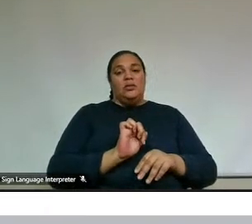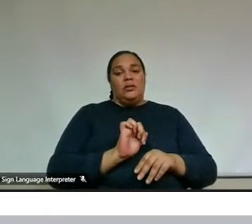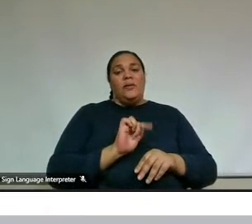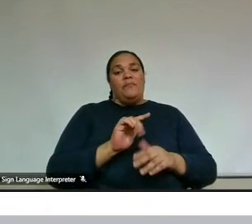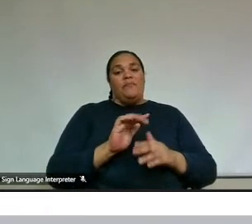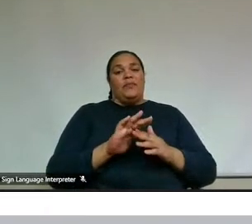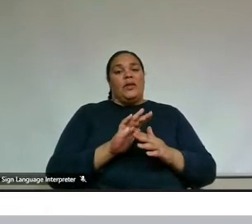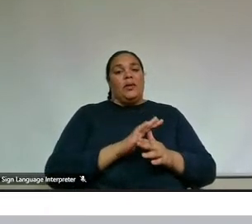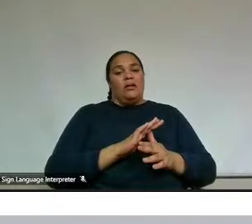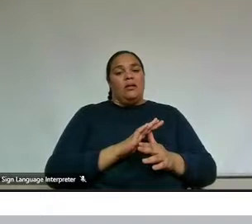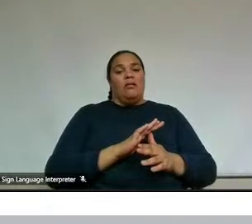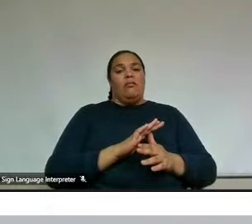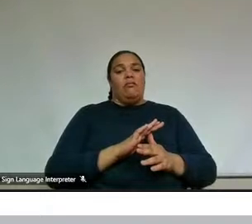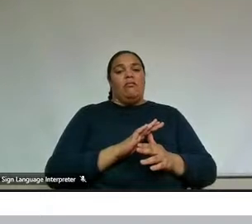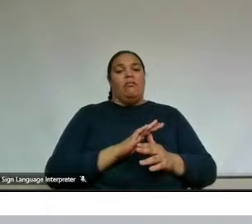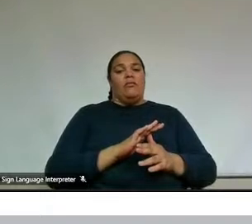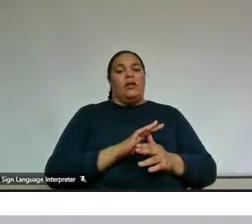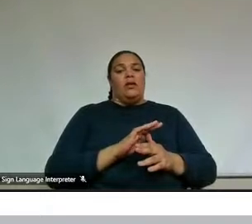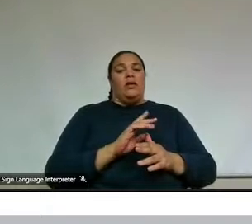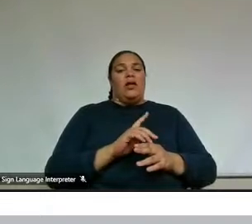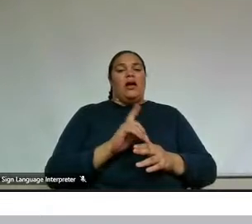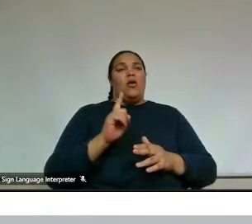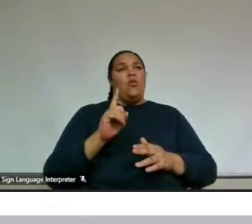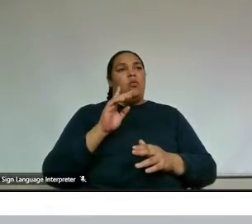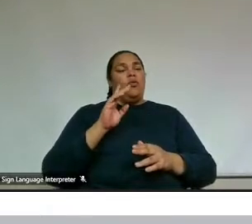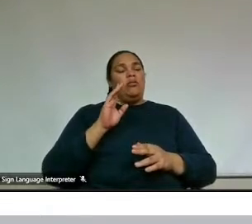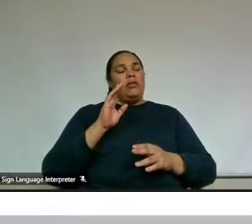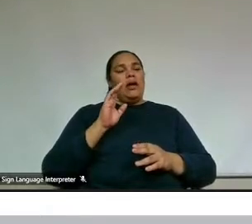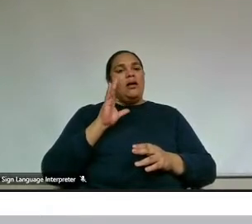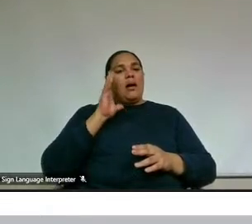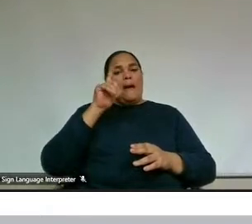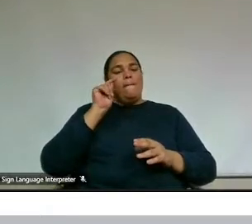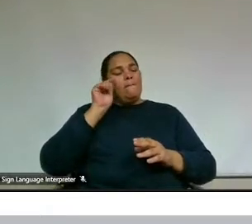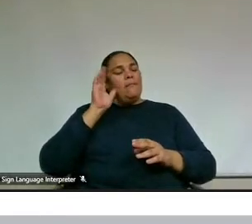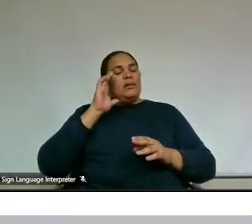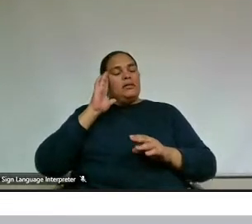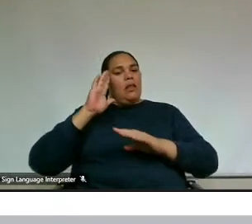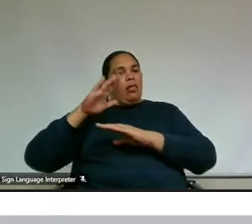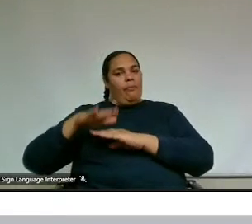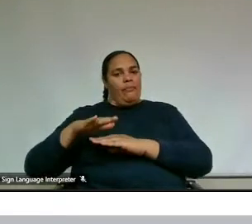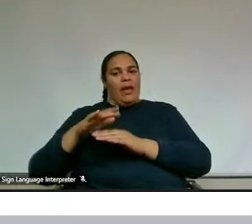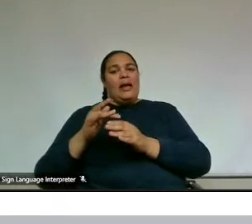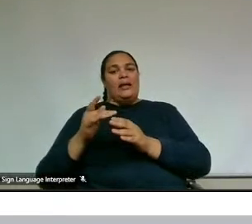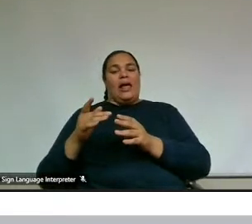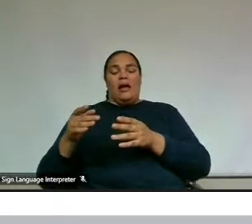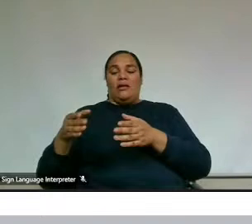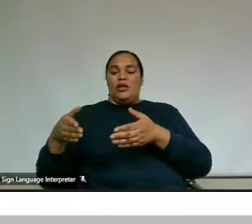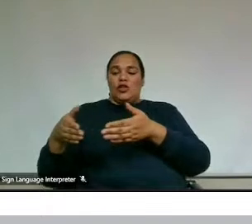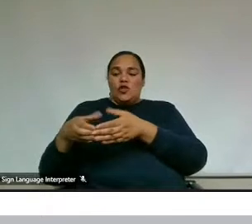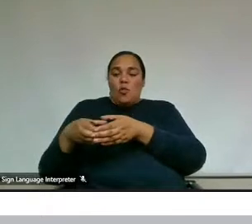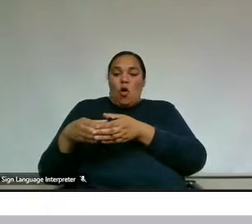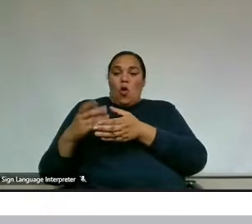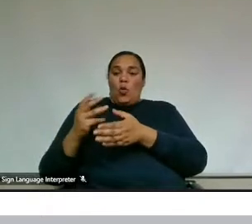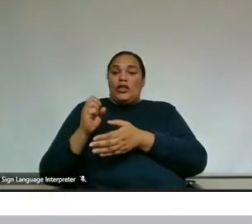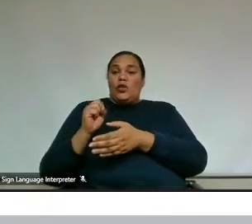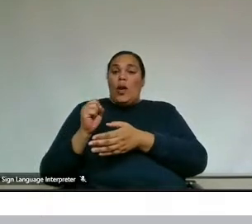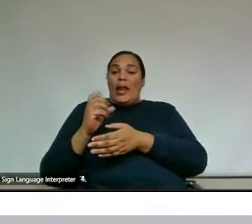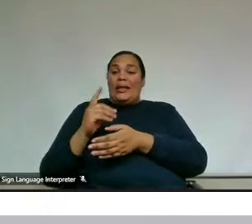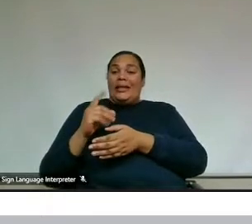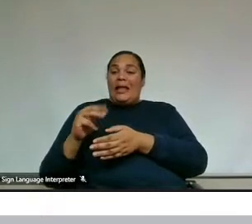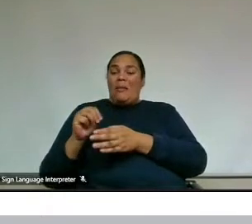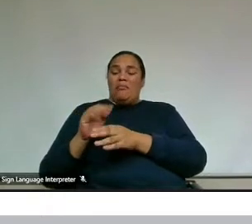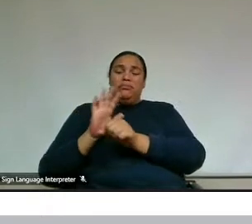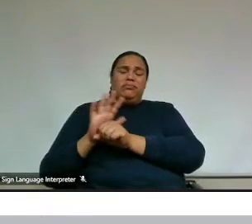becomes overnight truck stops. In a small municipality like Swellendam are congested overnight